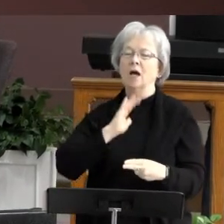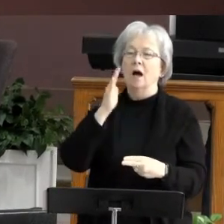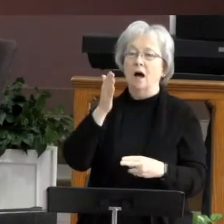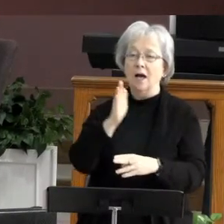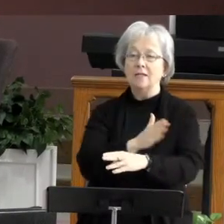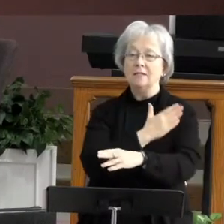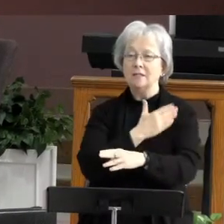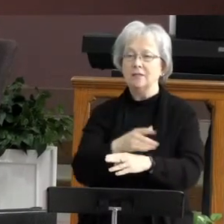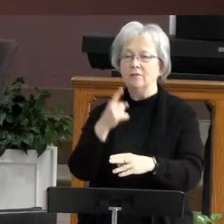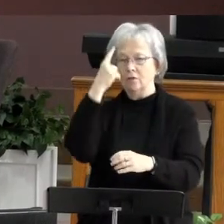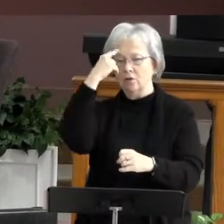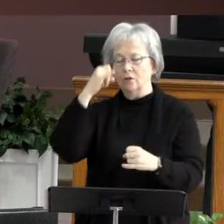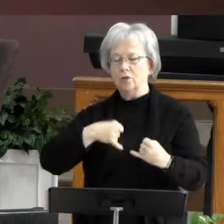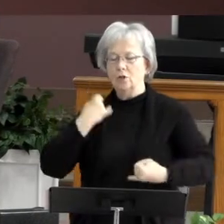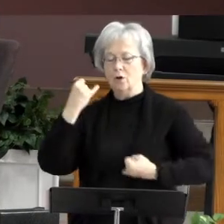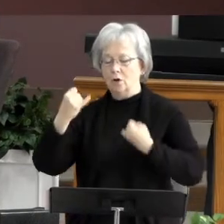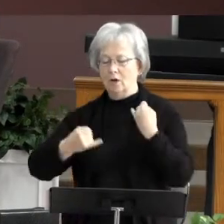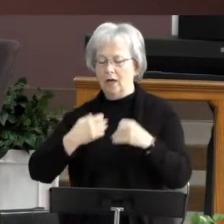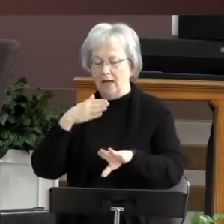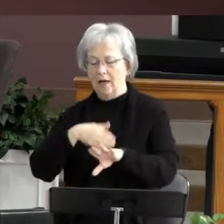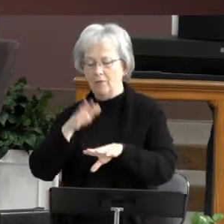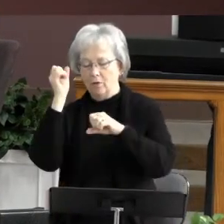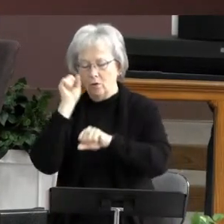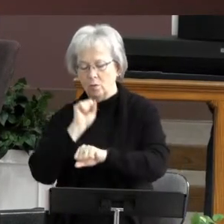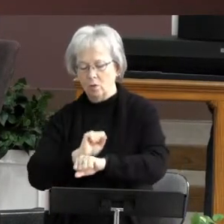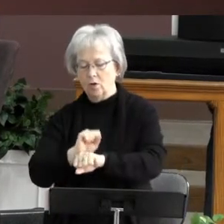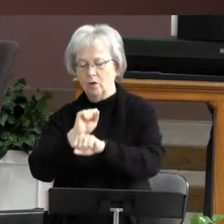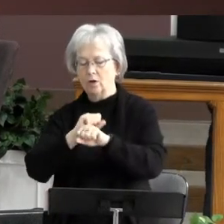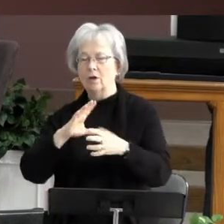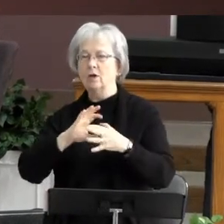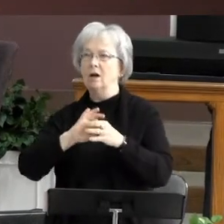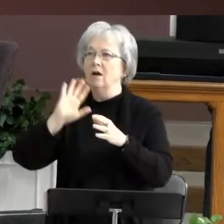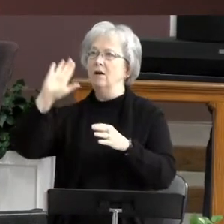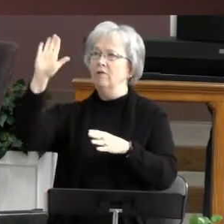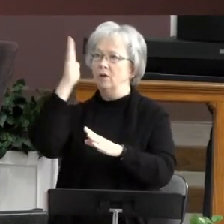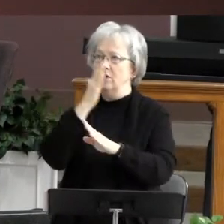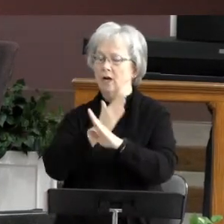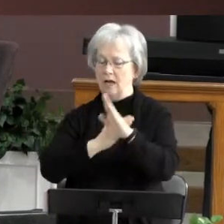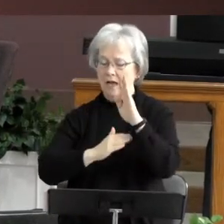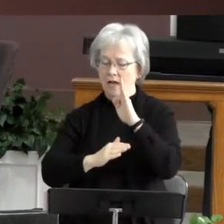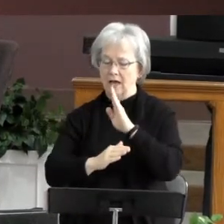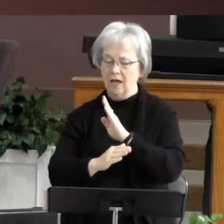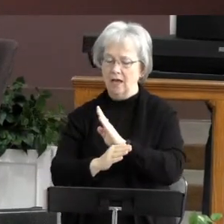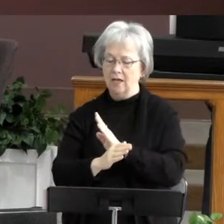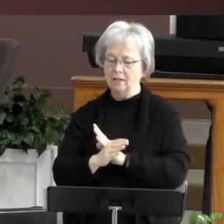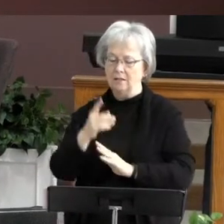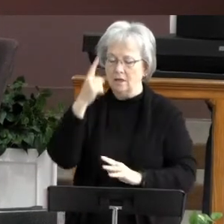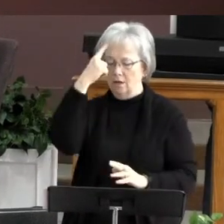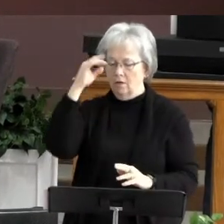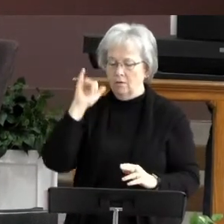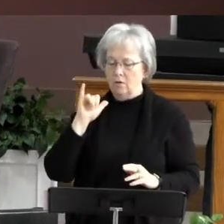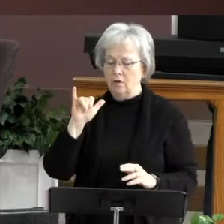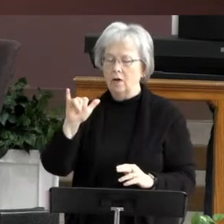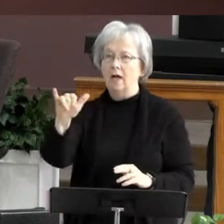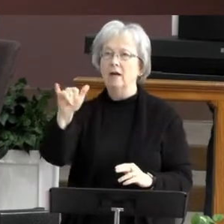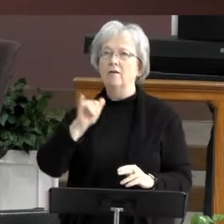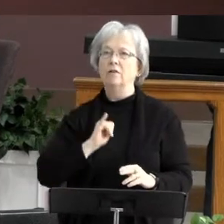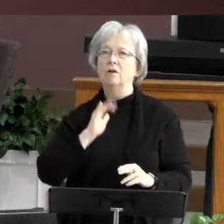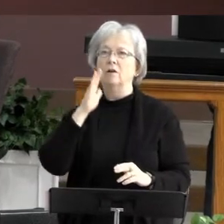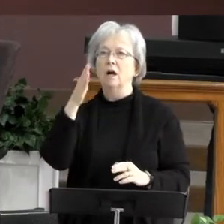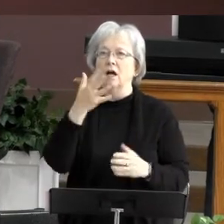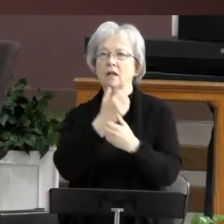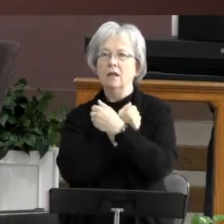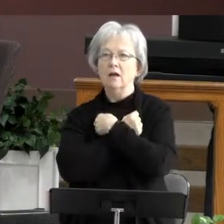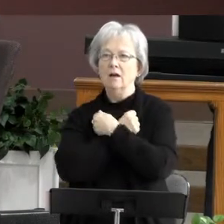name. I sing for joy at the work of your hand.